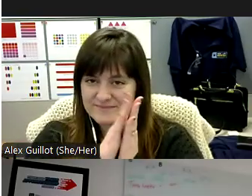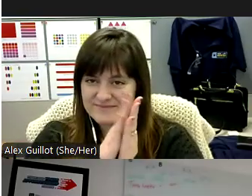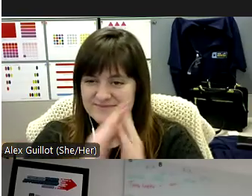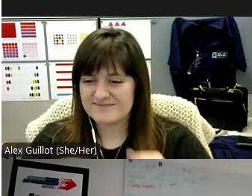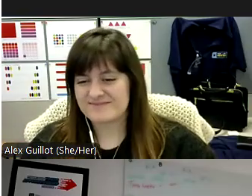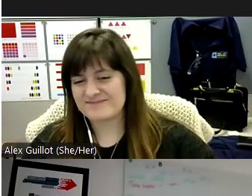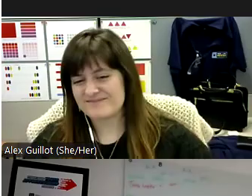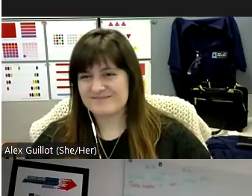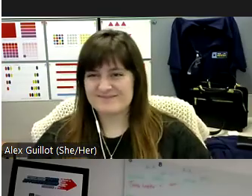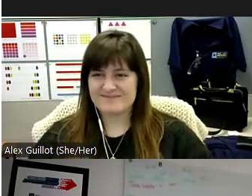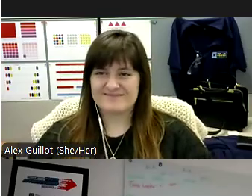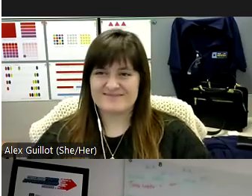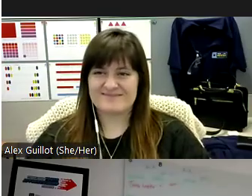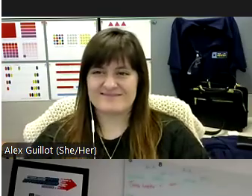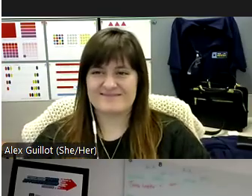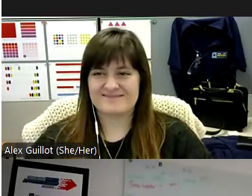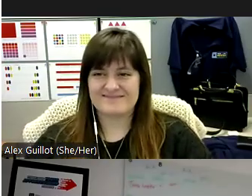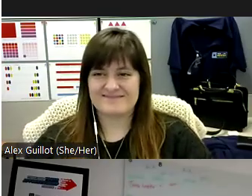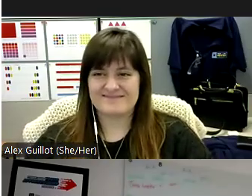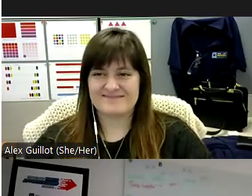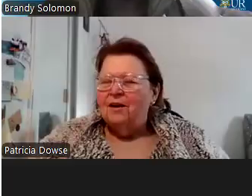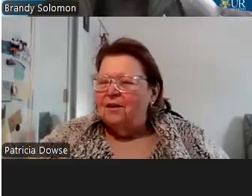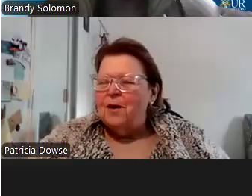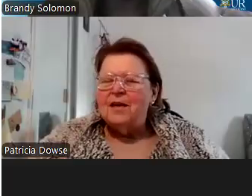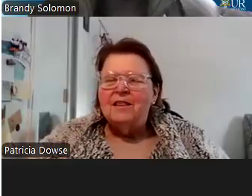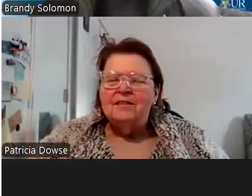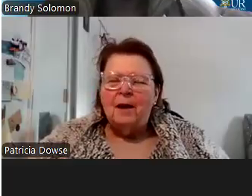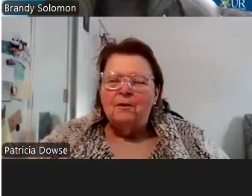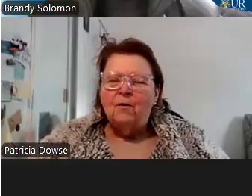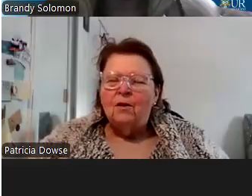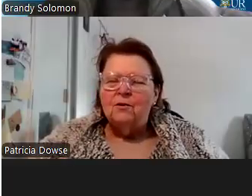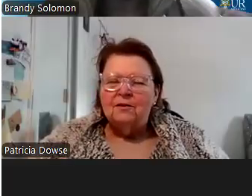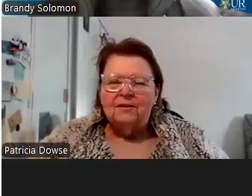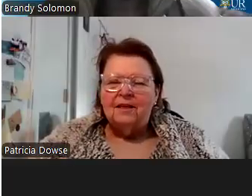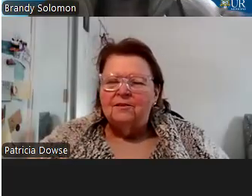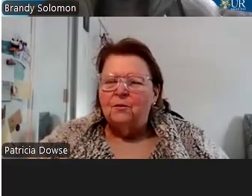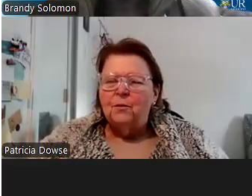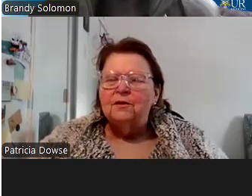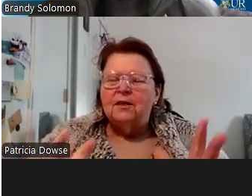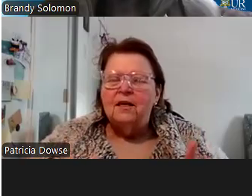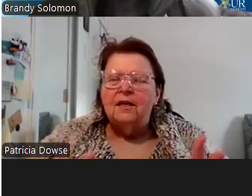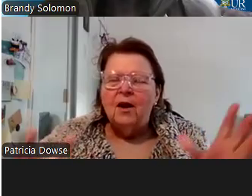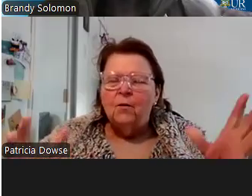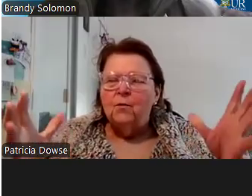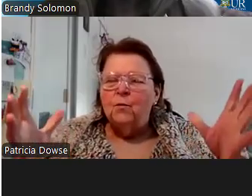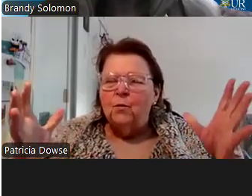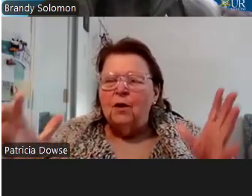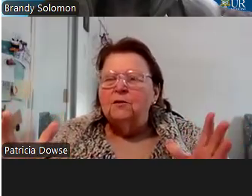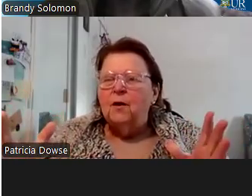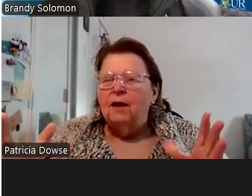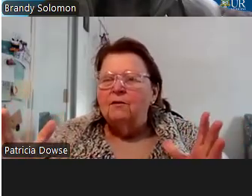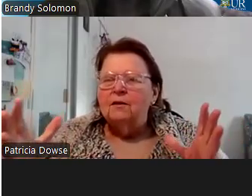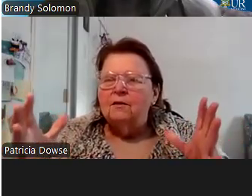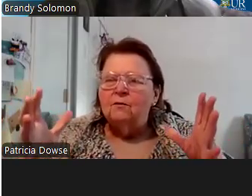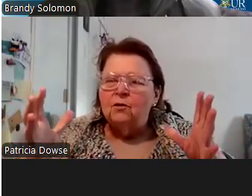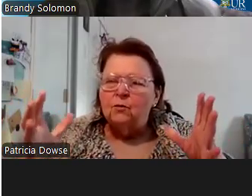along, and she'll continue to be part of making things happen all across the state. So we're excited. When we